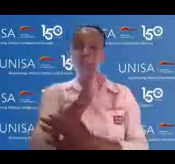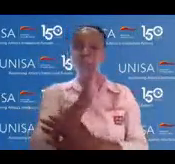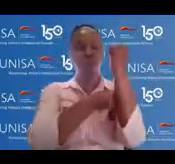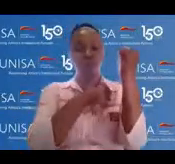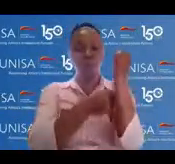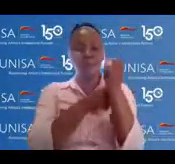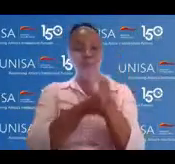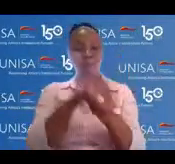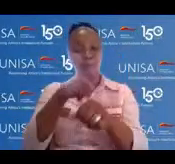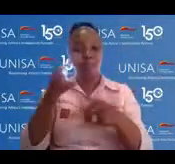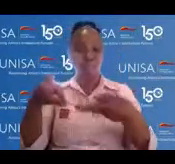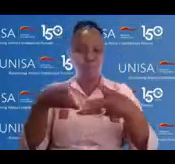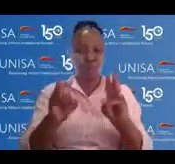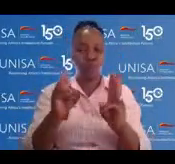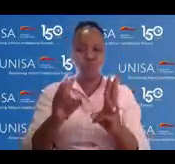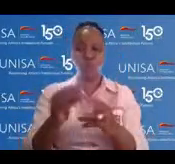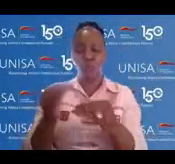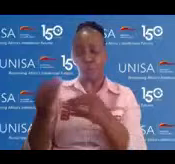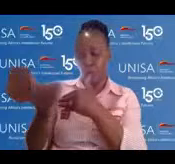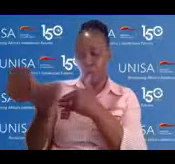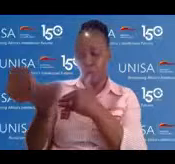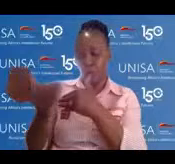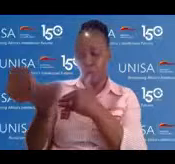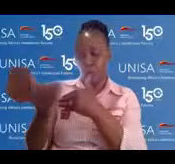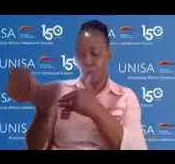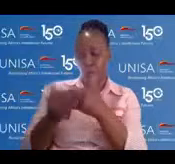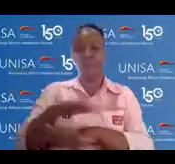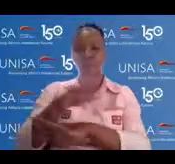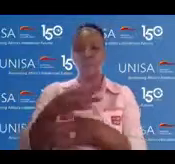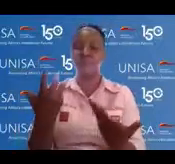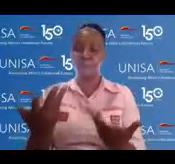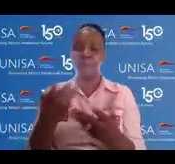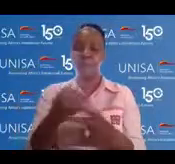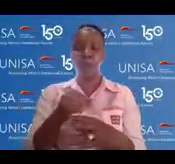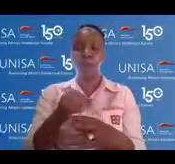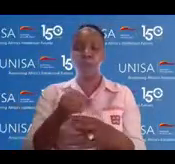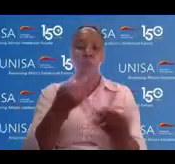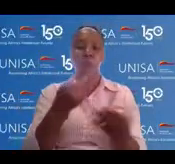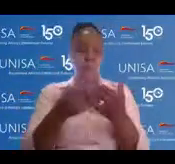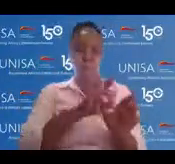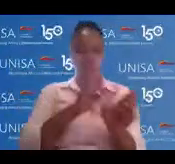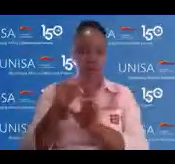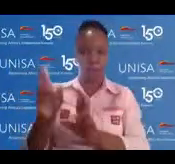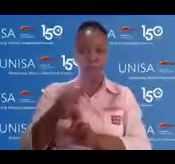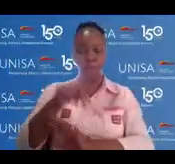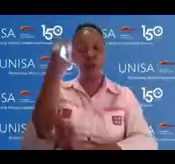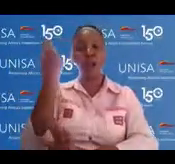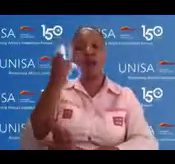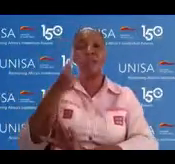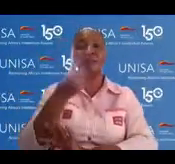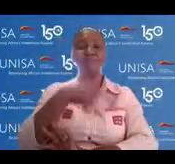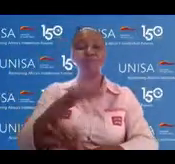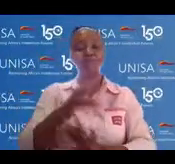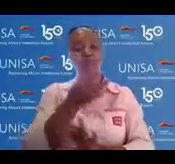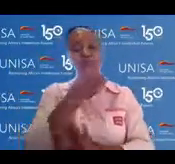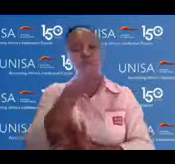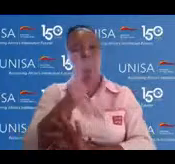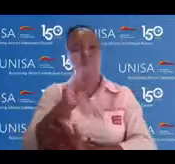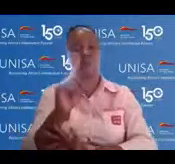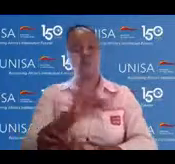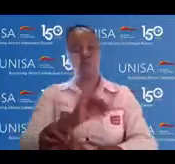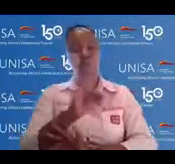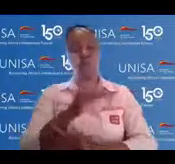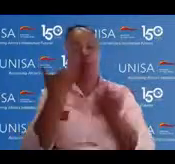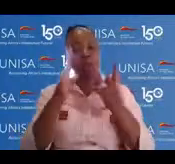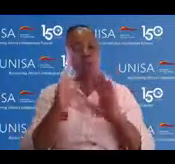close proximity. However, we do prepare a report for your lecturer in which we indicate which students were really close to